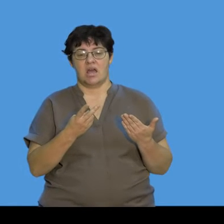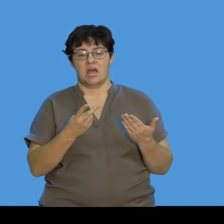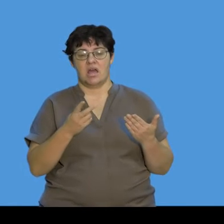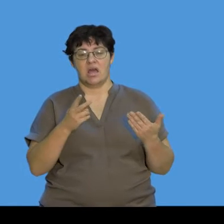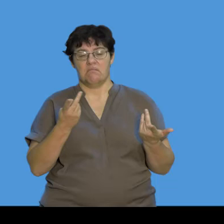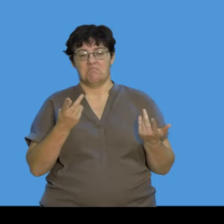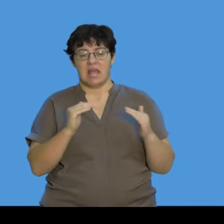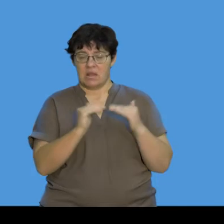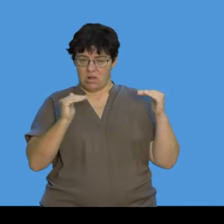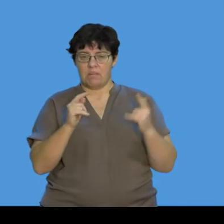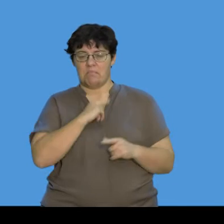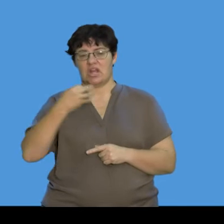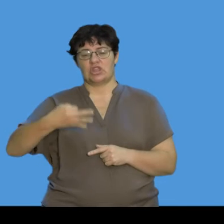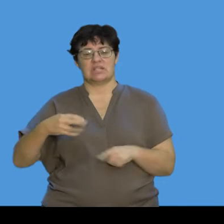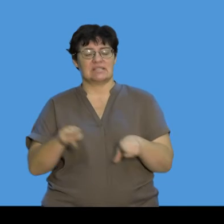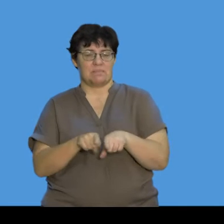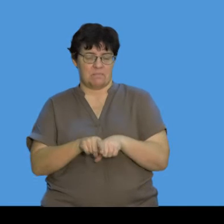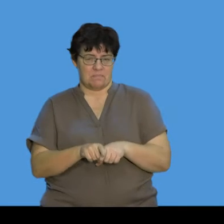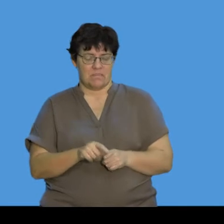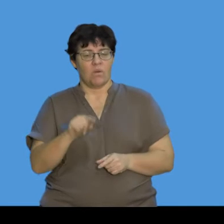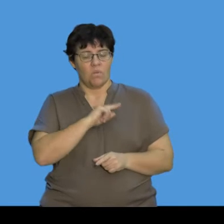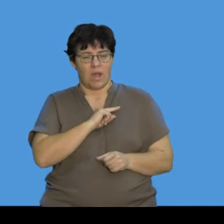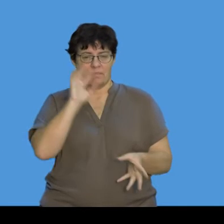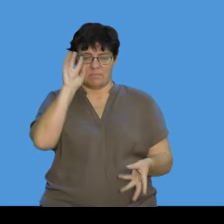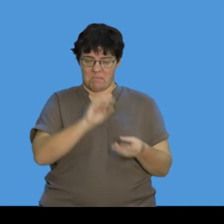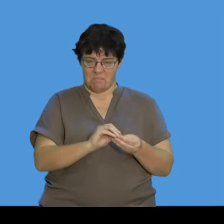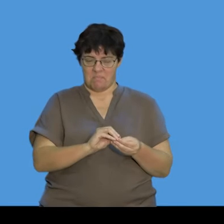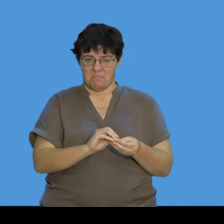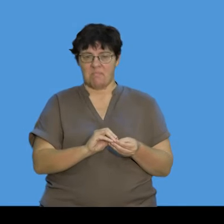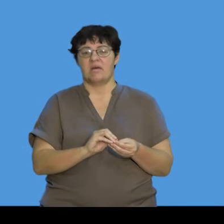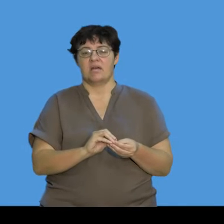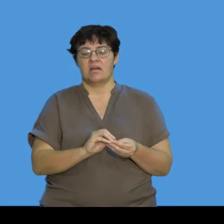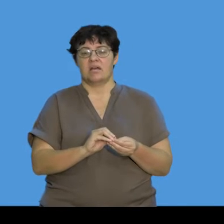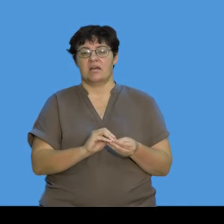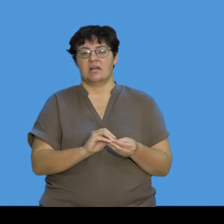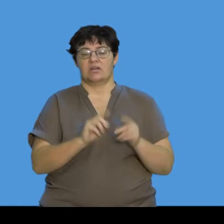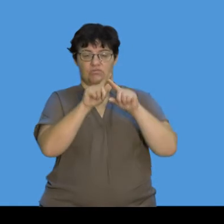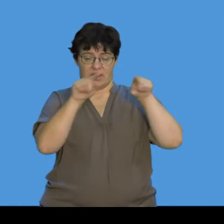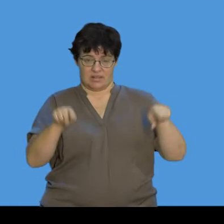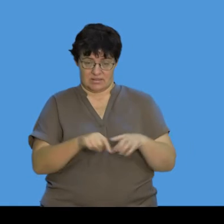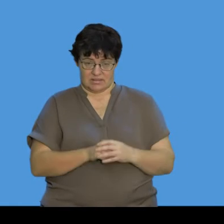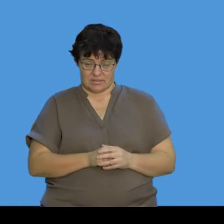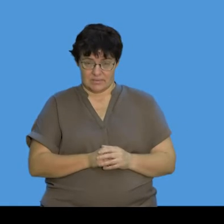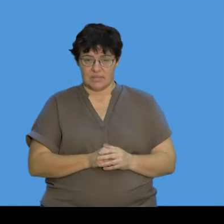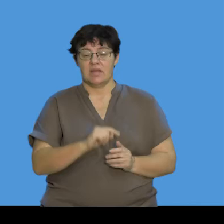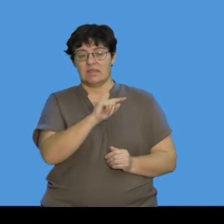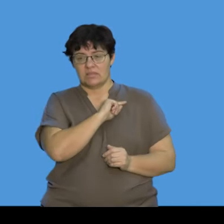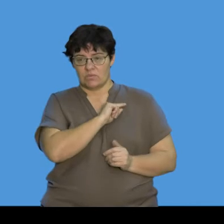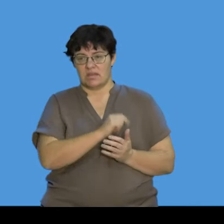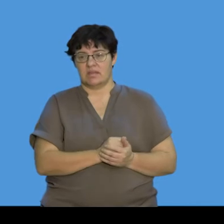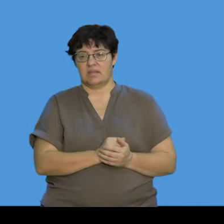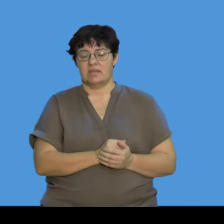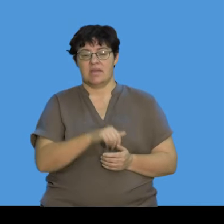the third angle to be equal because of the sum of angles of a triangle. So that makes the